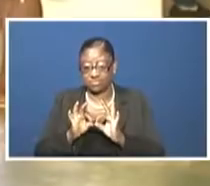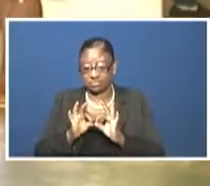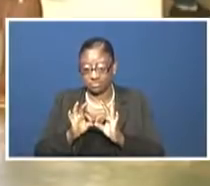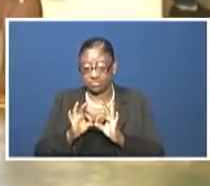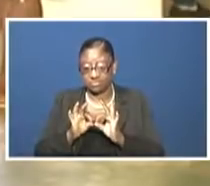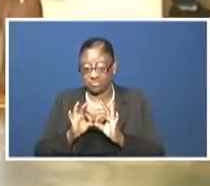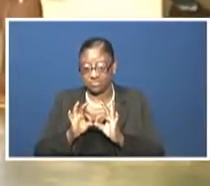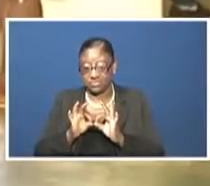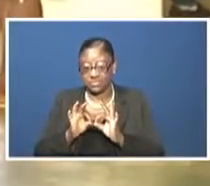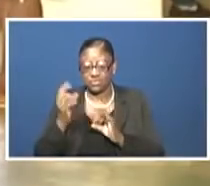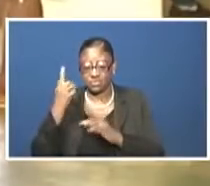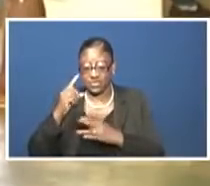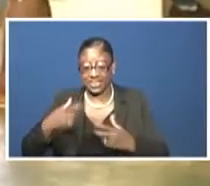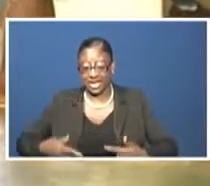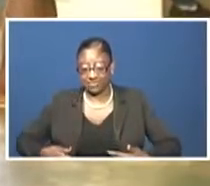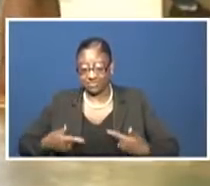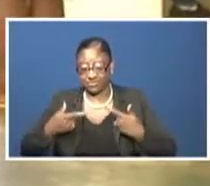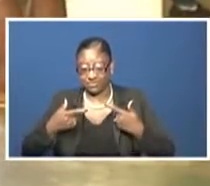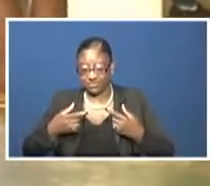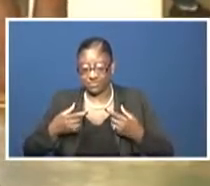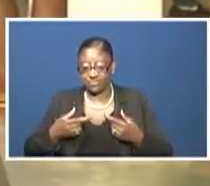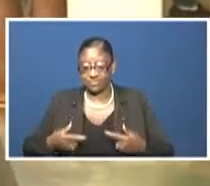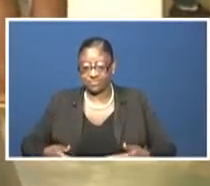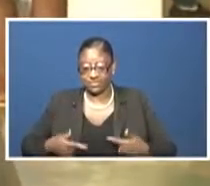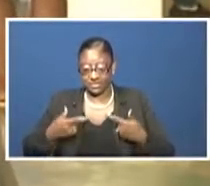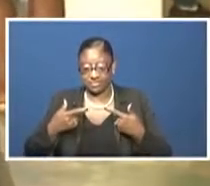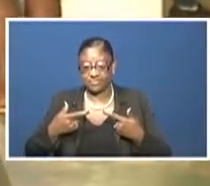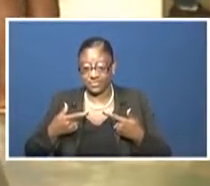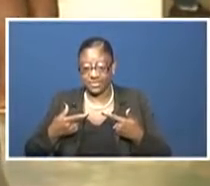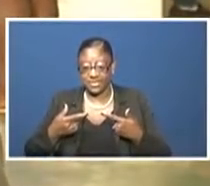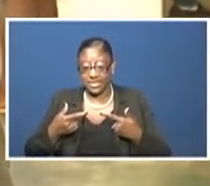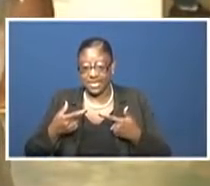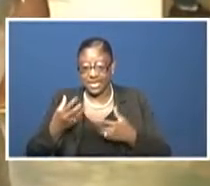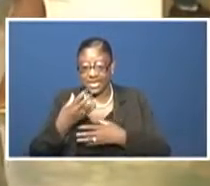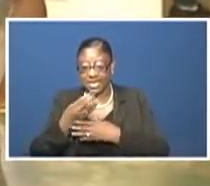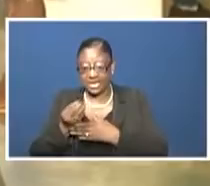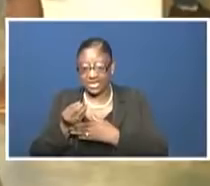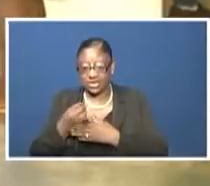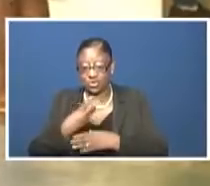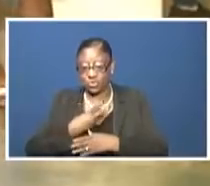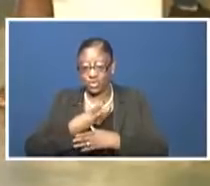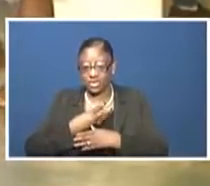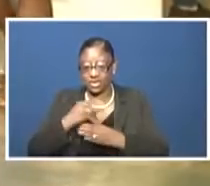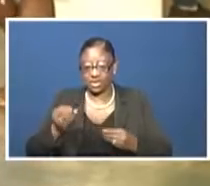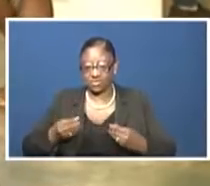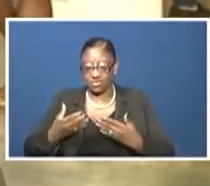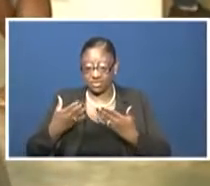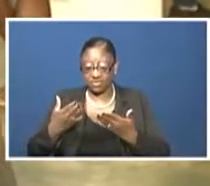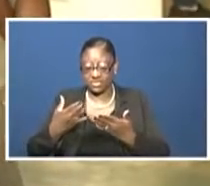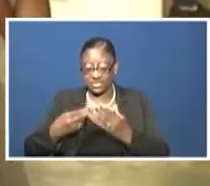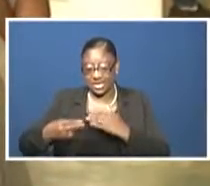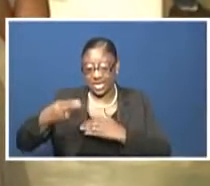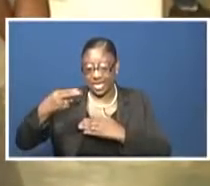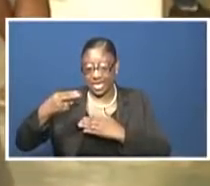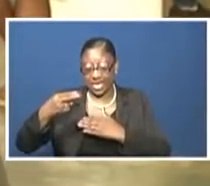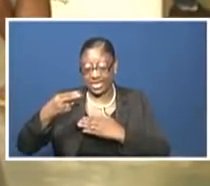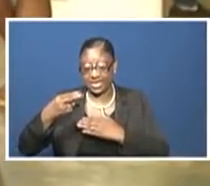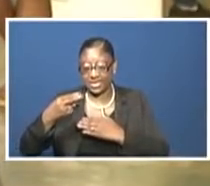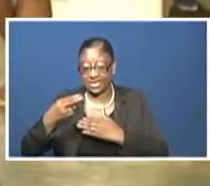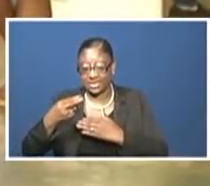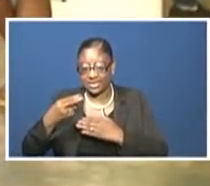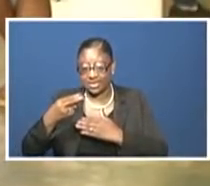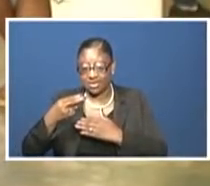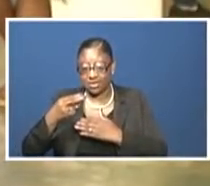resource for life, and therefore we're giving it high priority, and